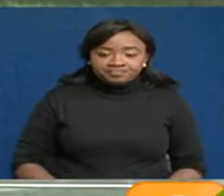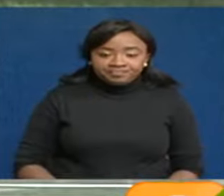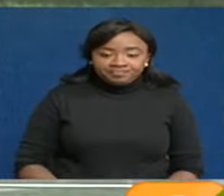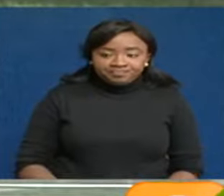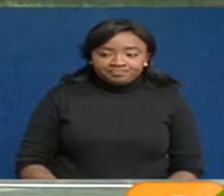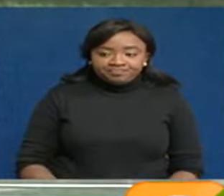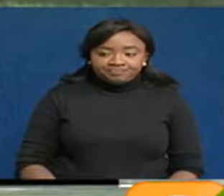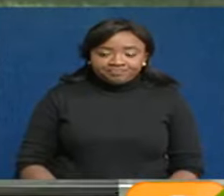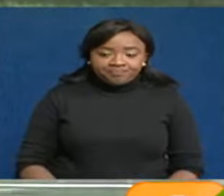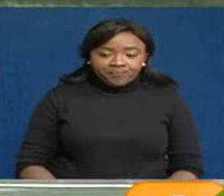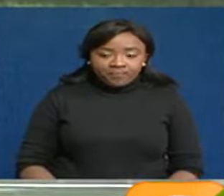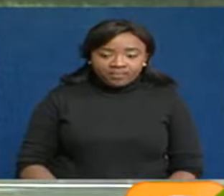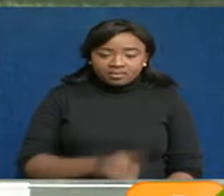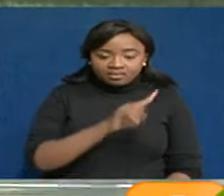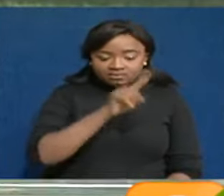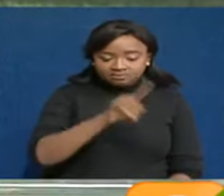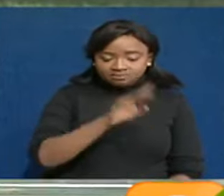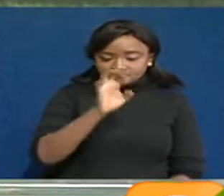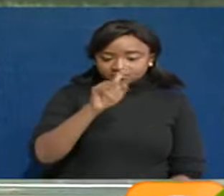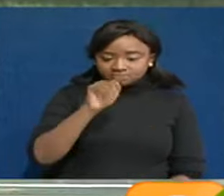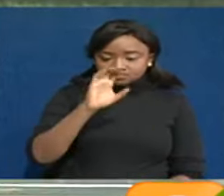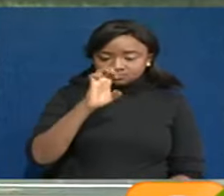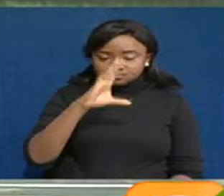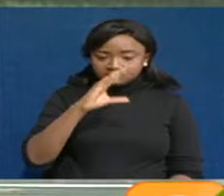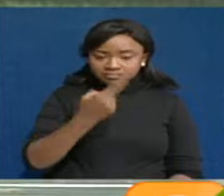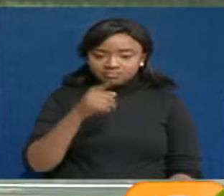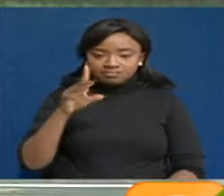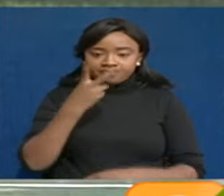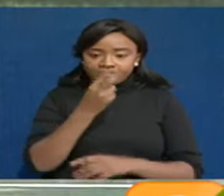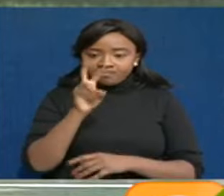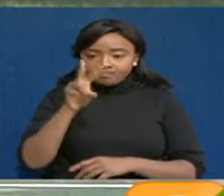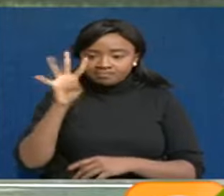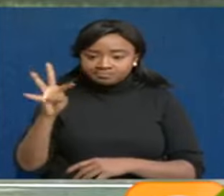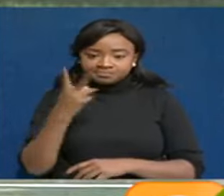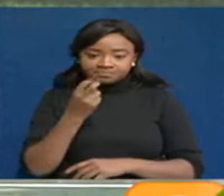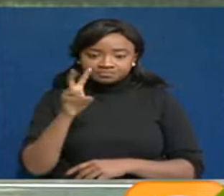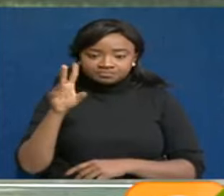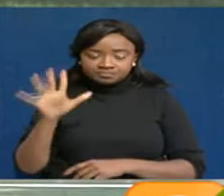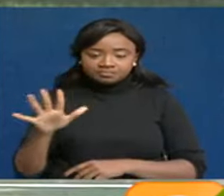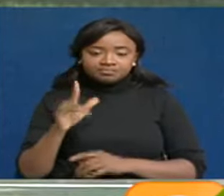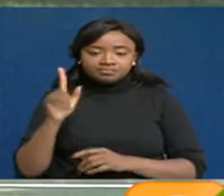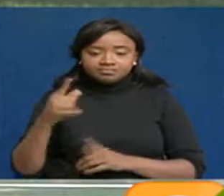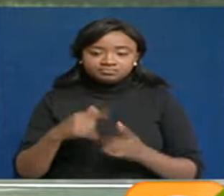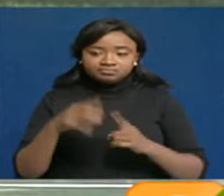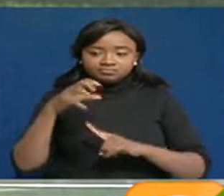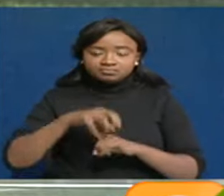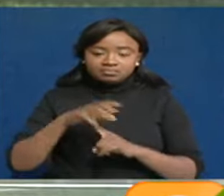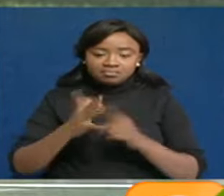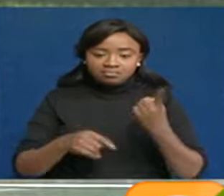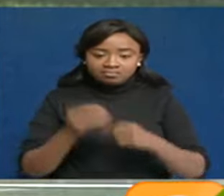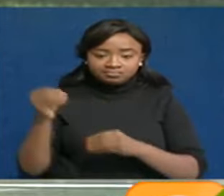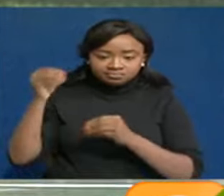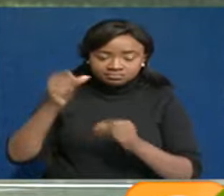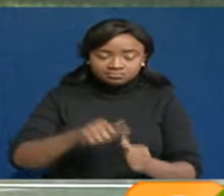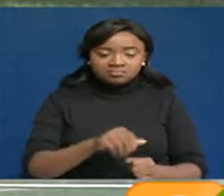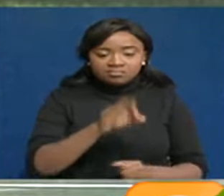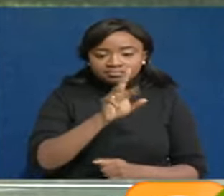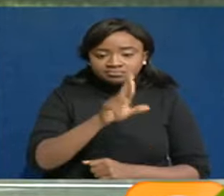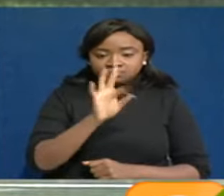Debutants Zetech Oaks got their 2024-25 Kru Championship off to a flyer, beating Homeboyz